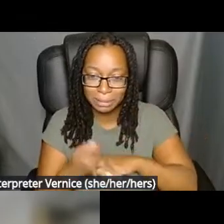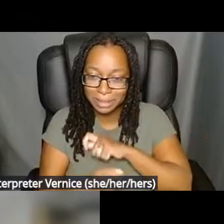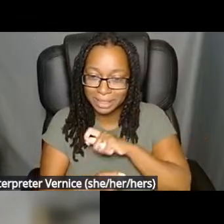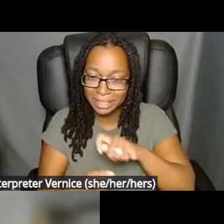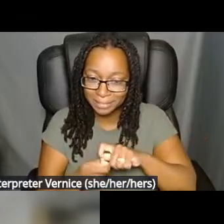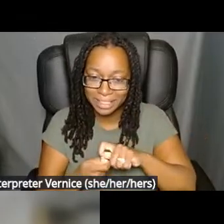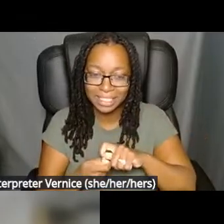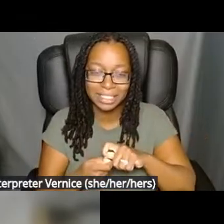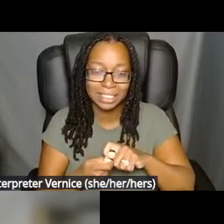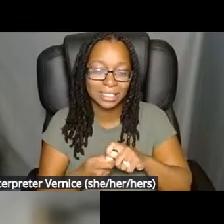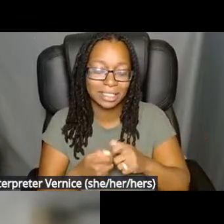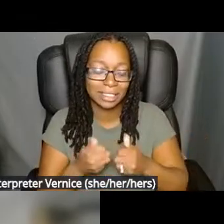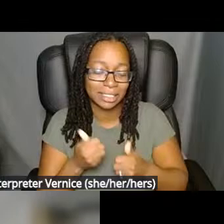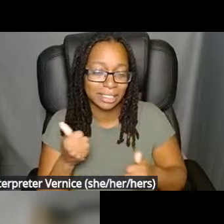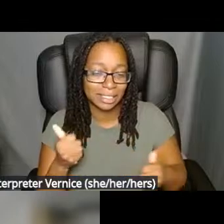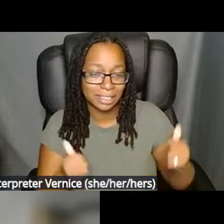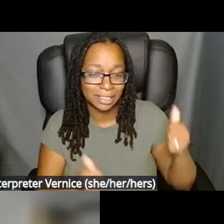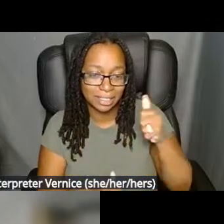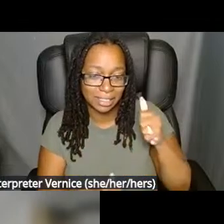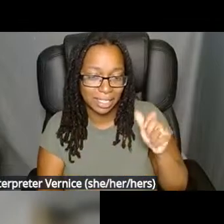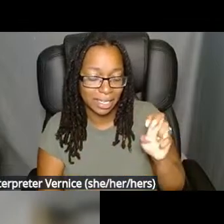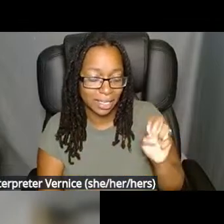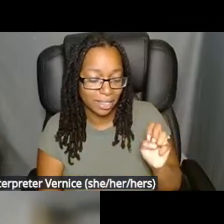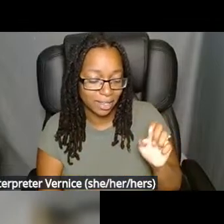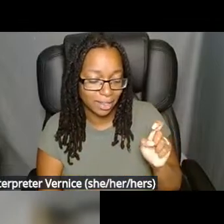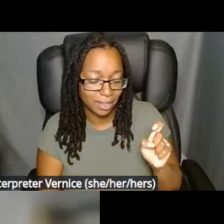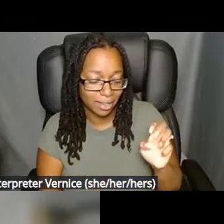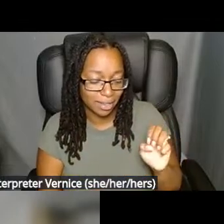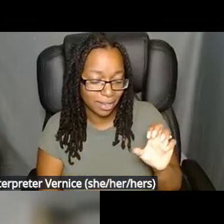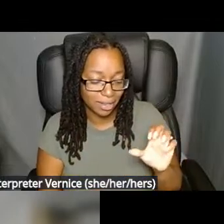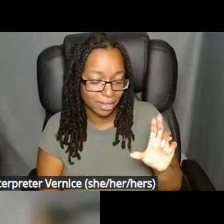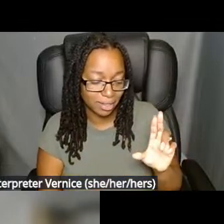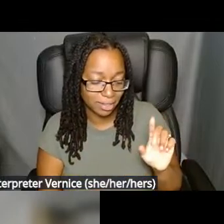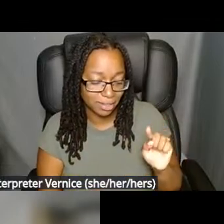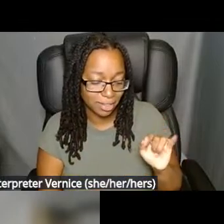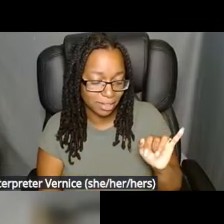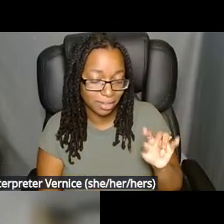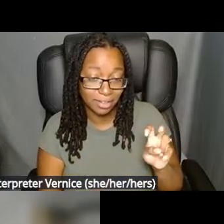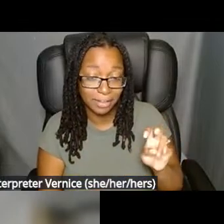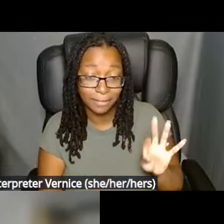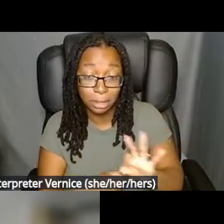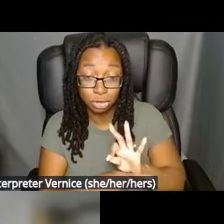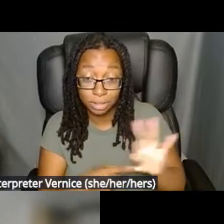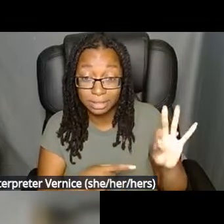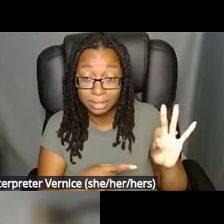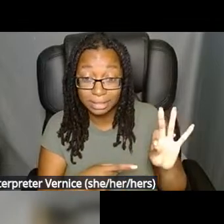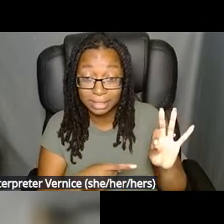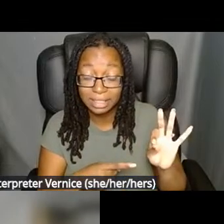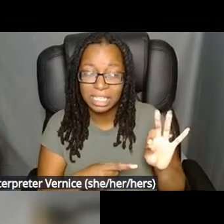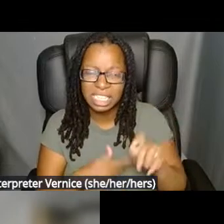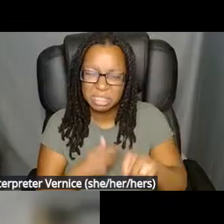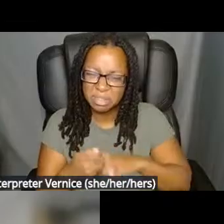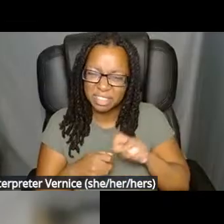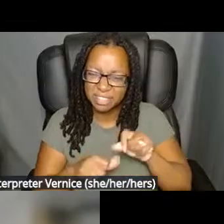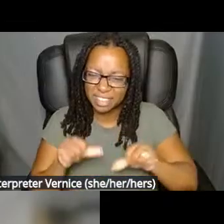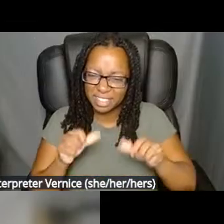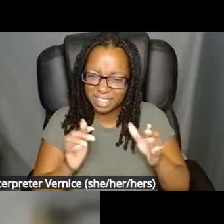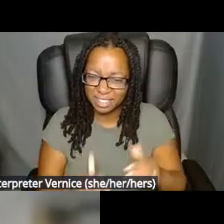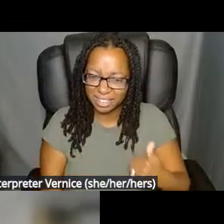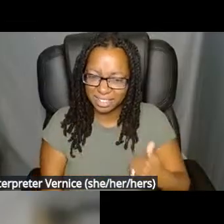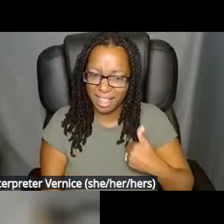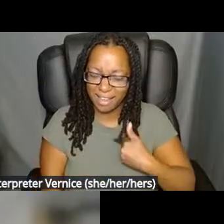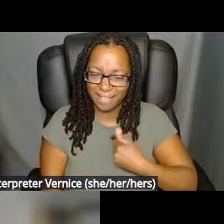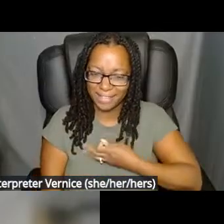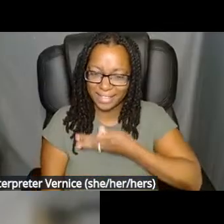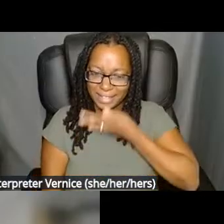executive functions that specifically scientists have that can enable you to basically do multiple